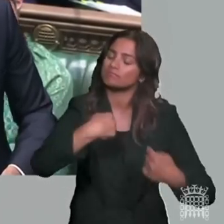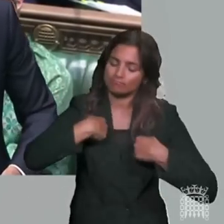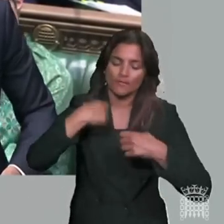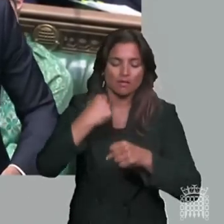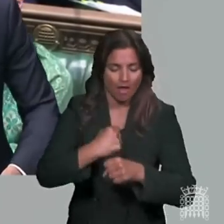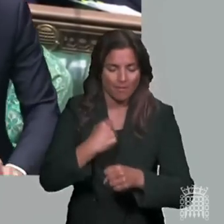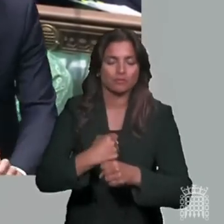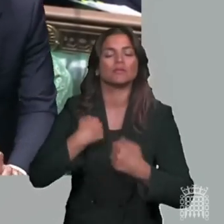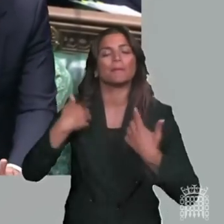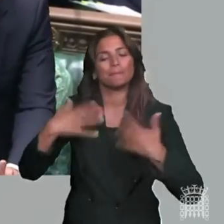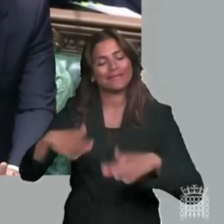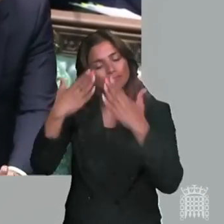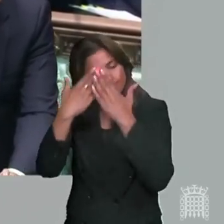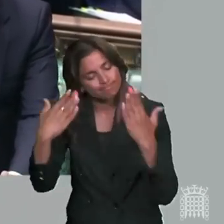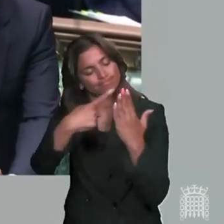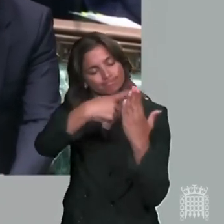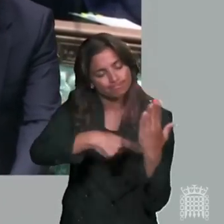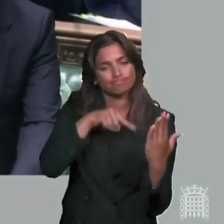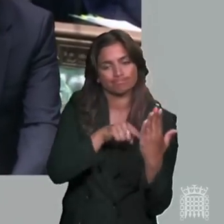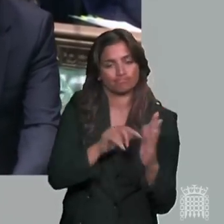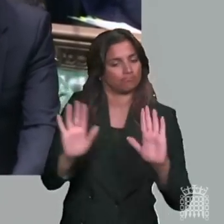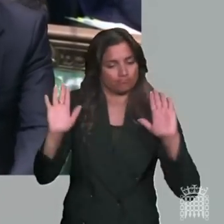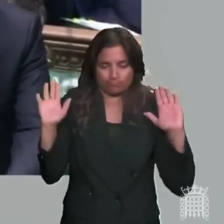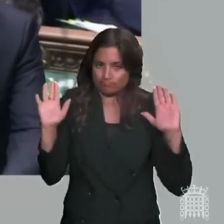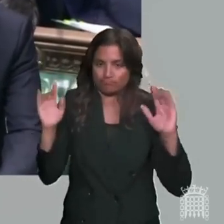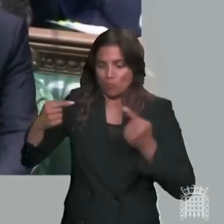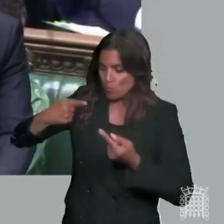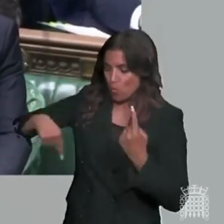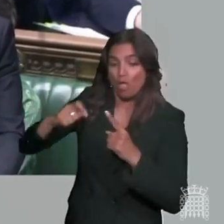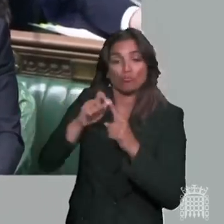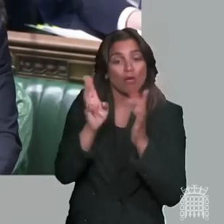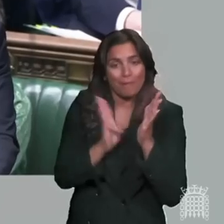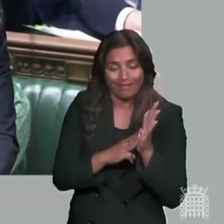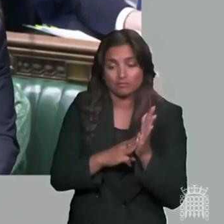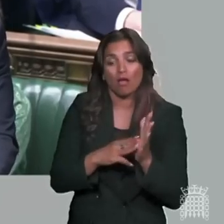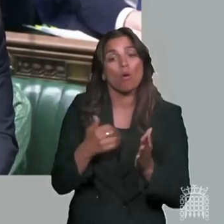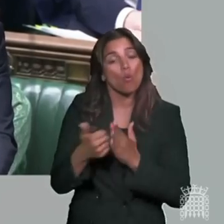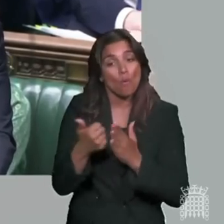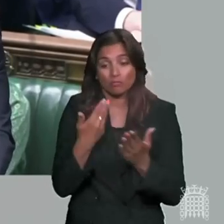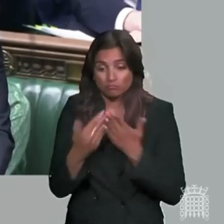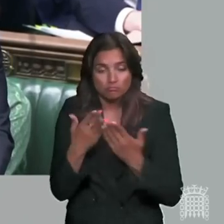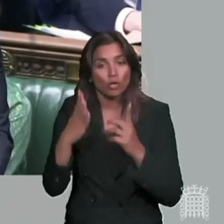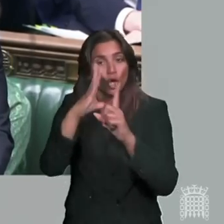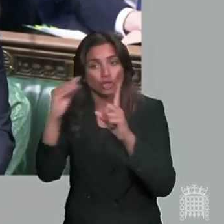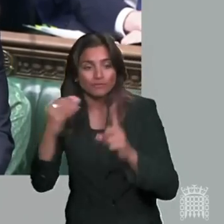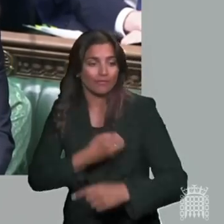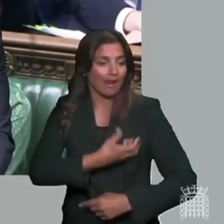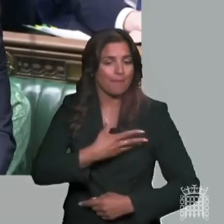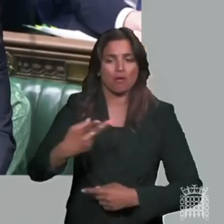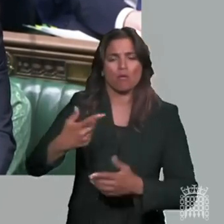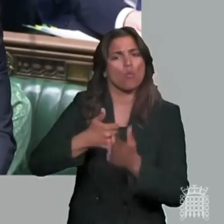convention. Prime Ministers of both parties have always upheld the convention